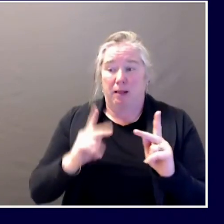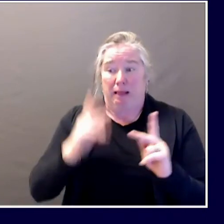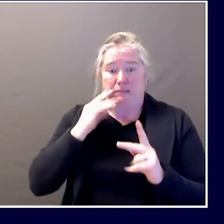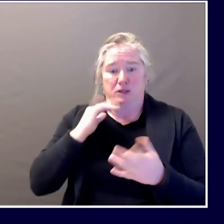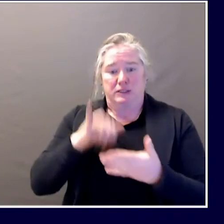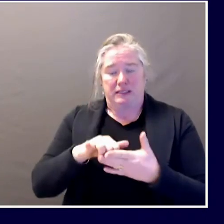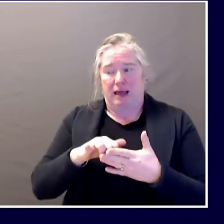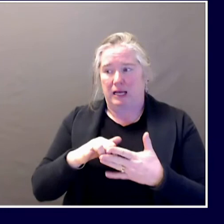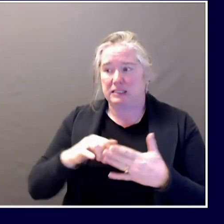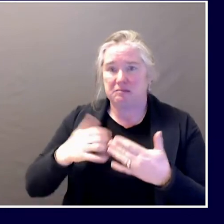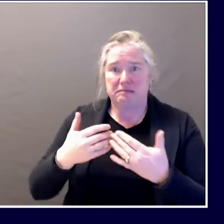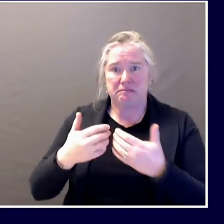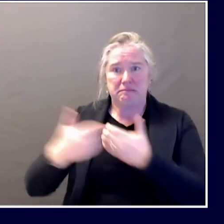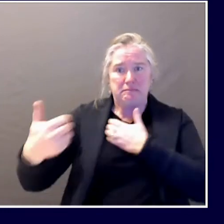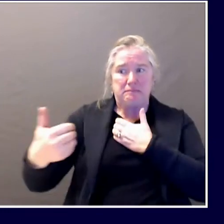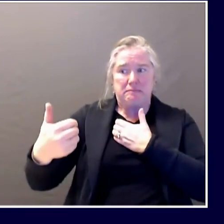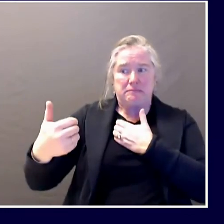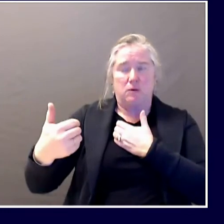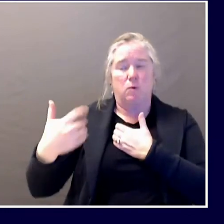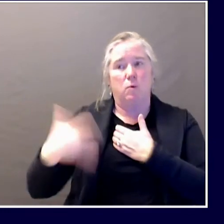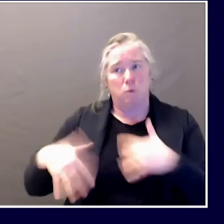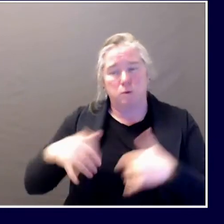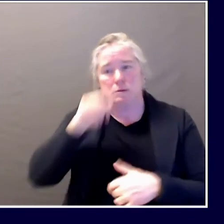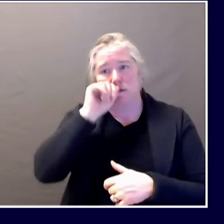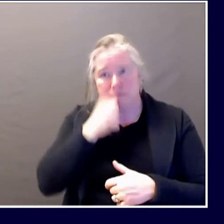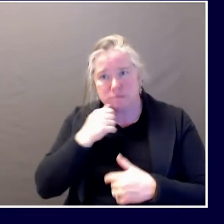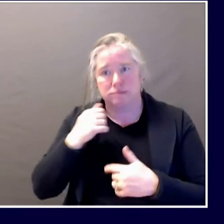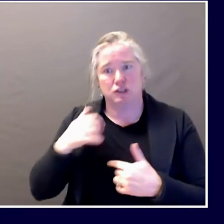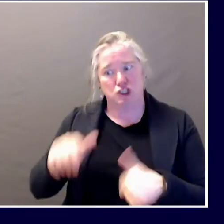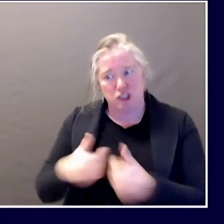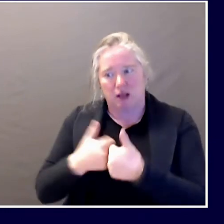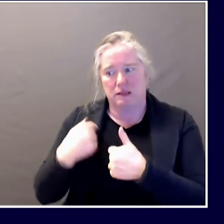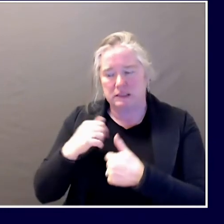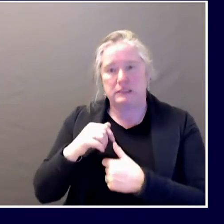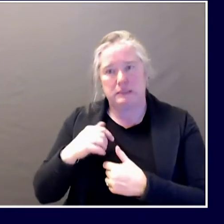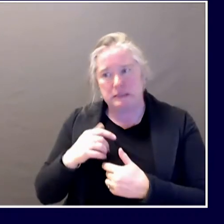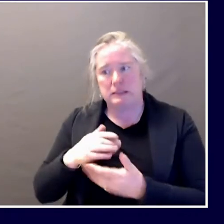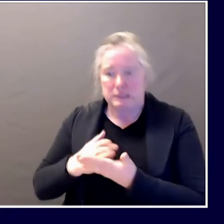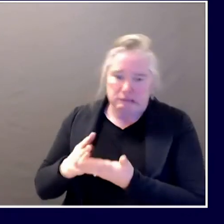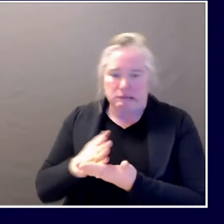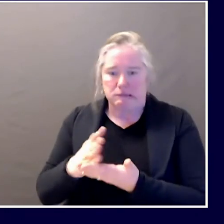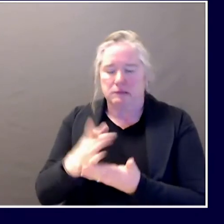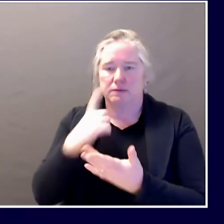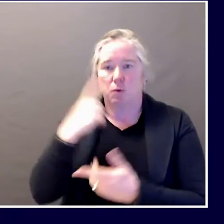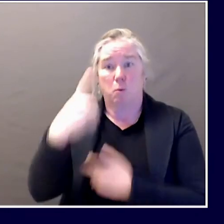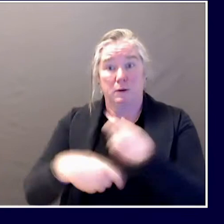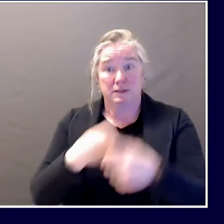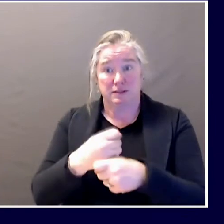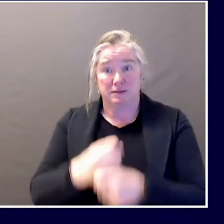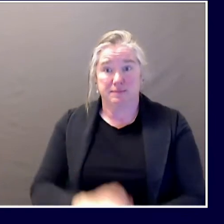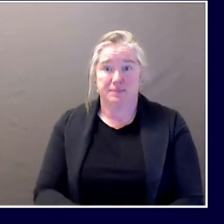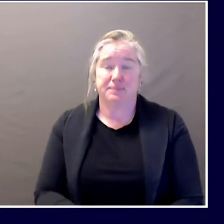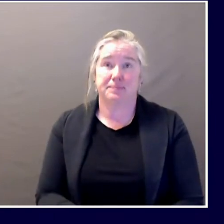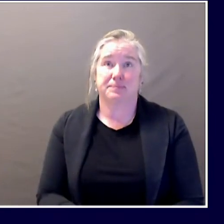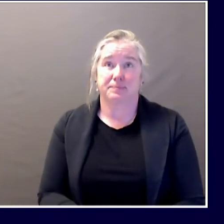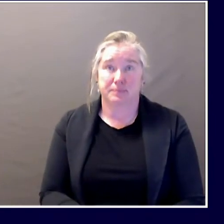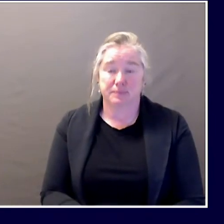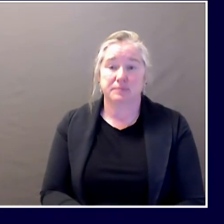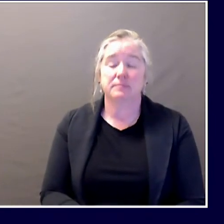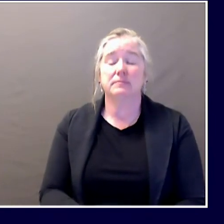dimension to every part of Maine. But if you are a Mainer who has been